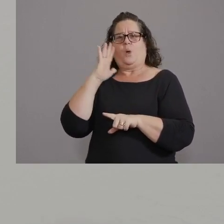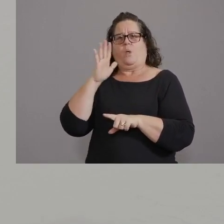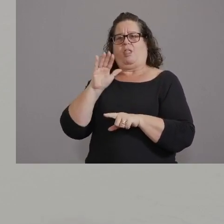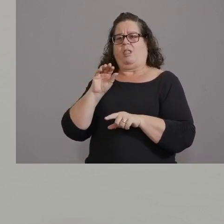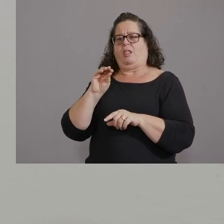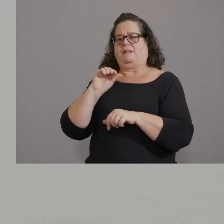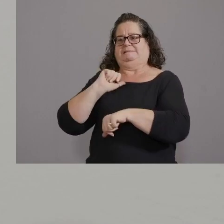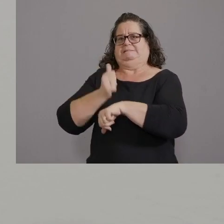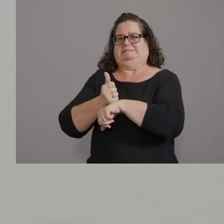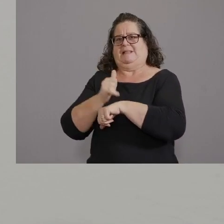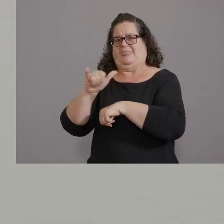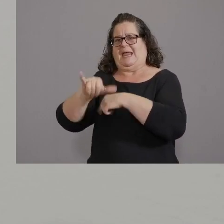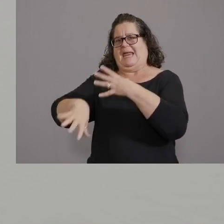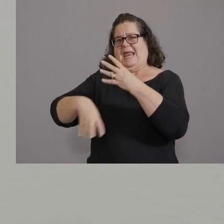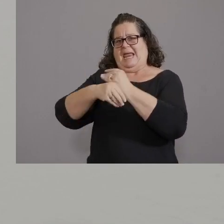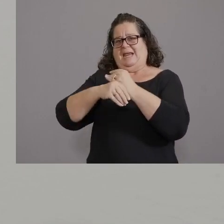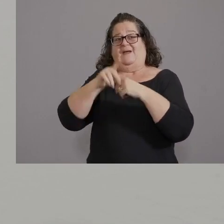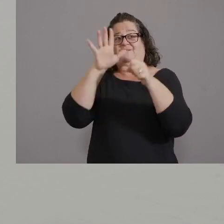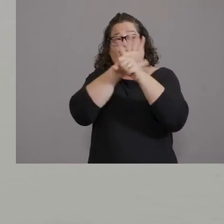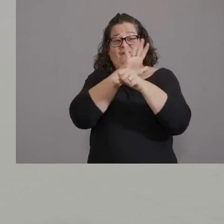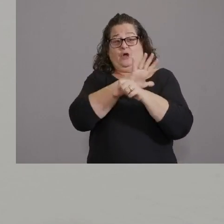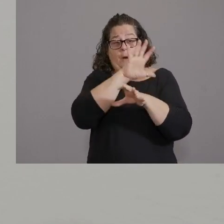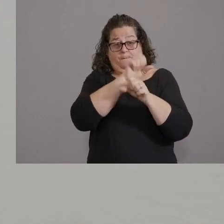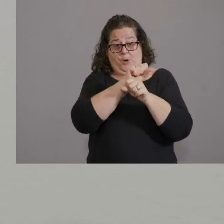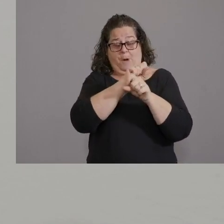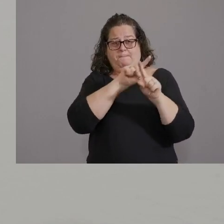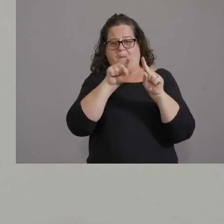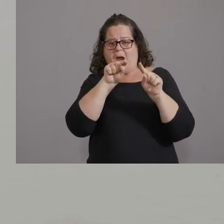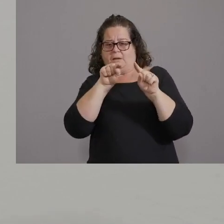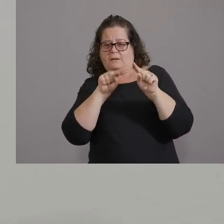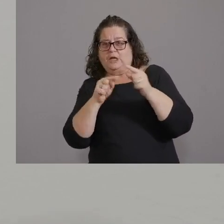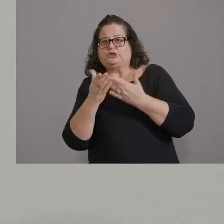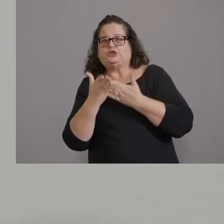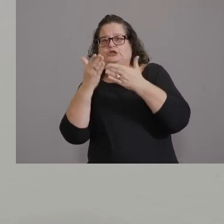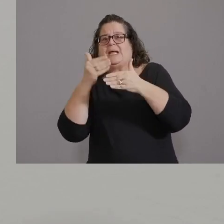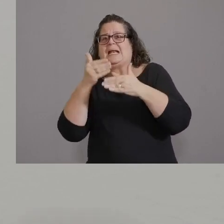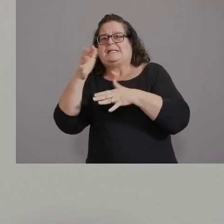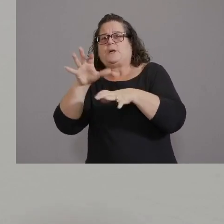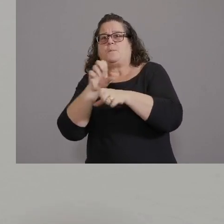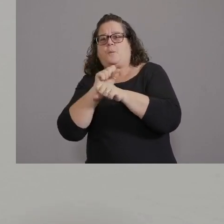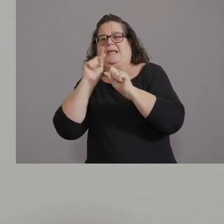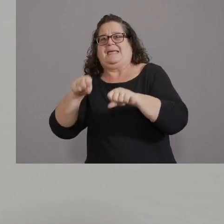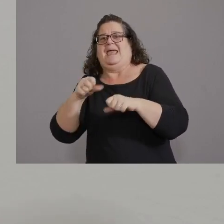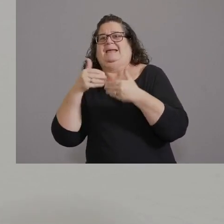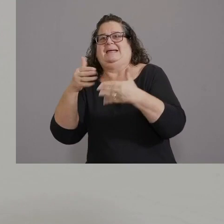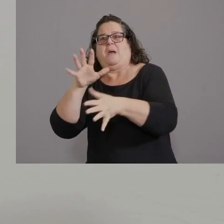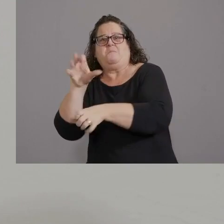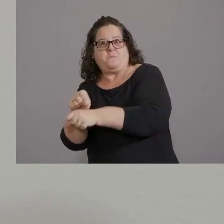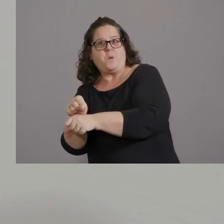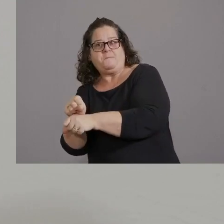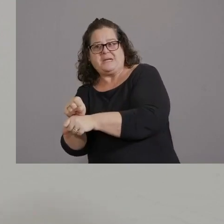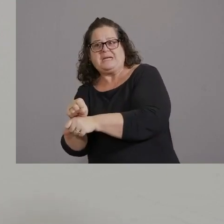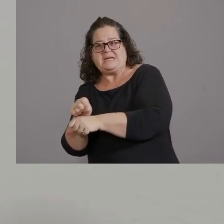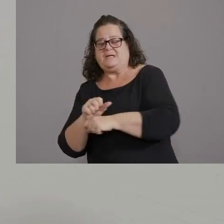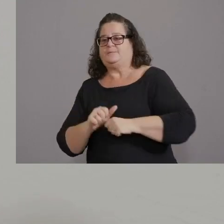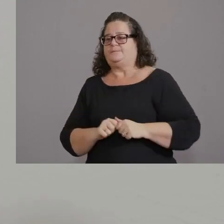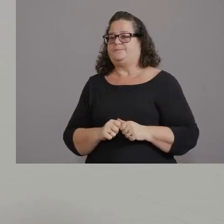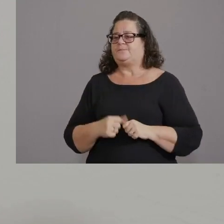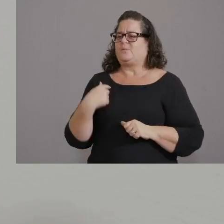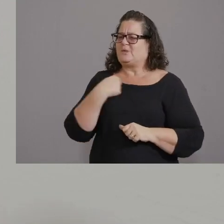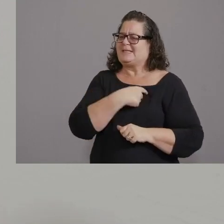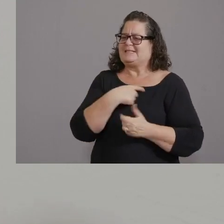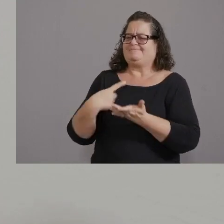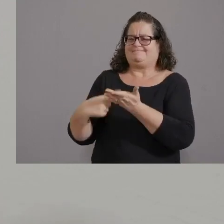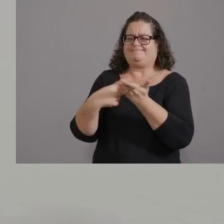user-friendly. We've been working with Google on making this product better. They're the initial developers of it.